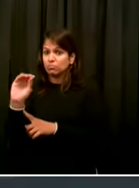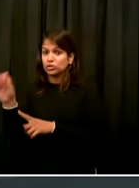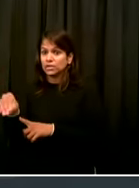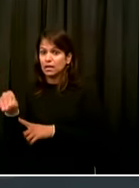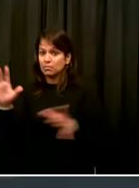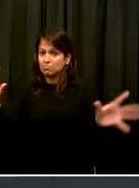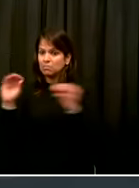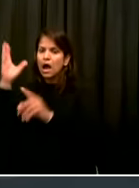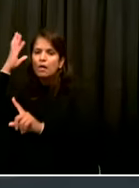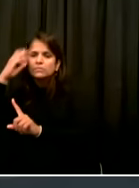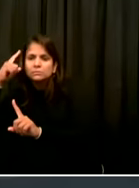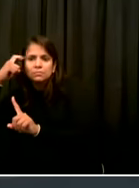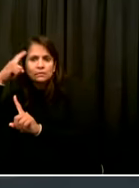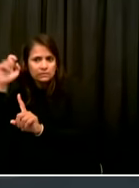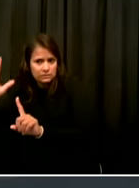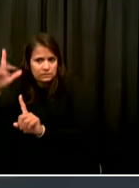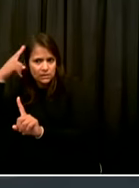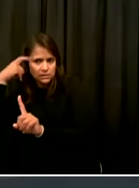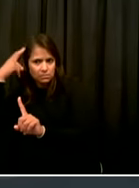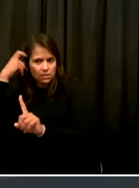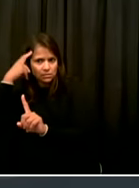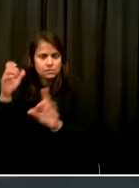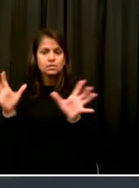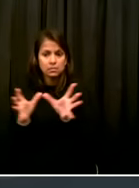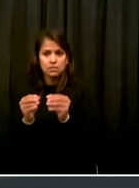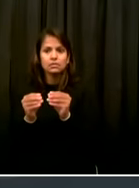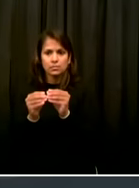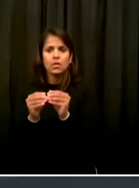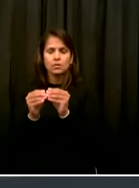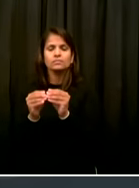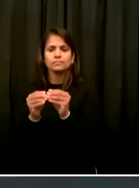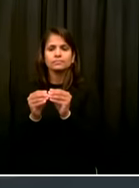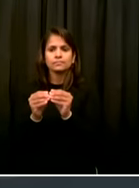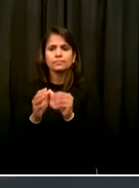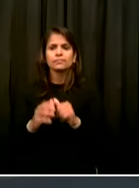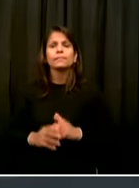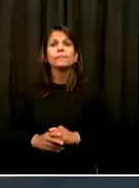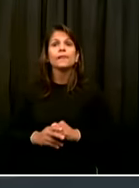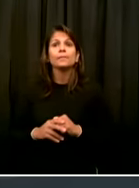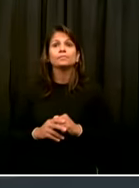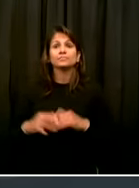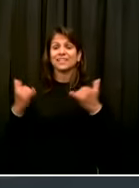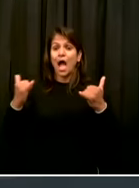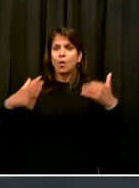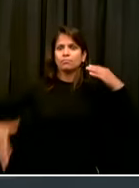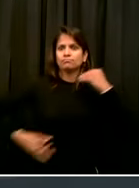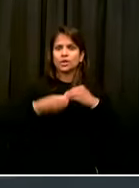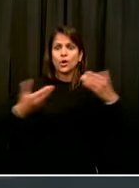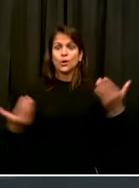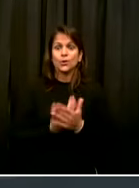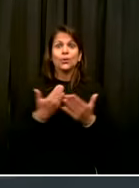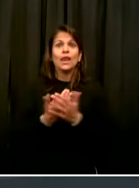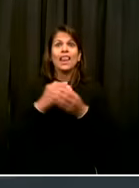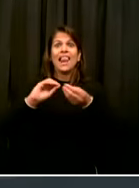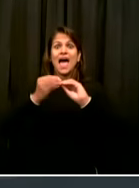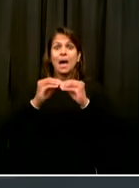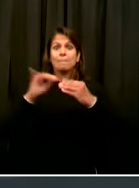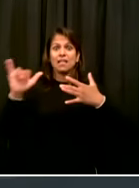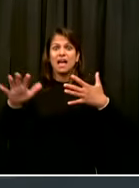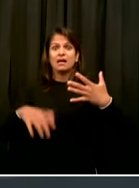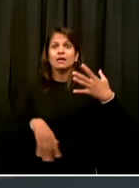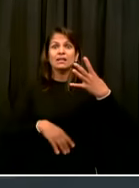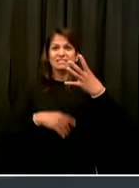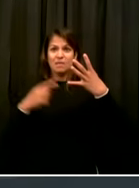group. Okay, a new metric now, number two. New reported cases over a 7-day